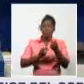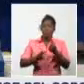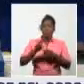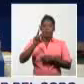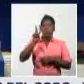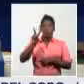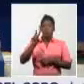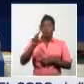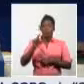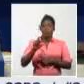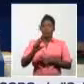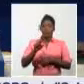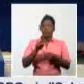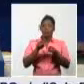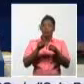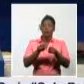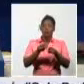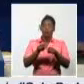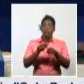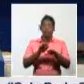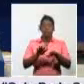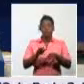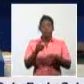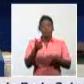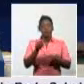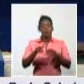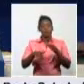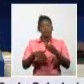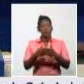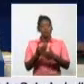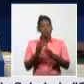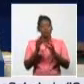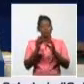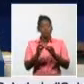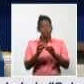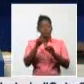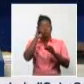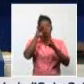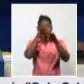And we have been reporting on his status in the last few days.